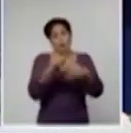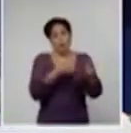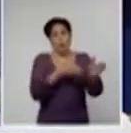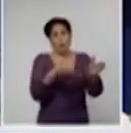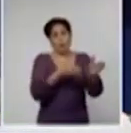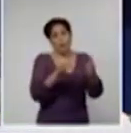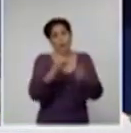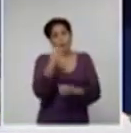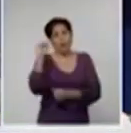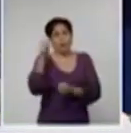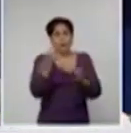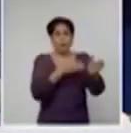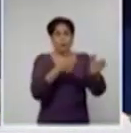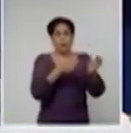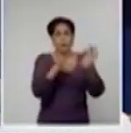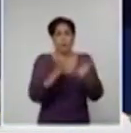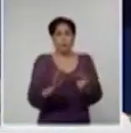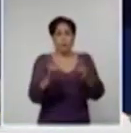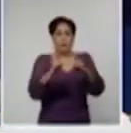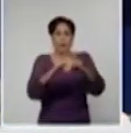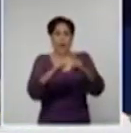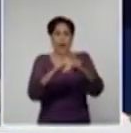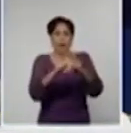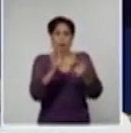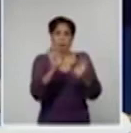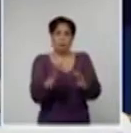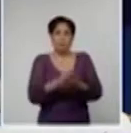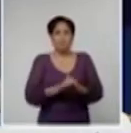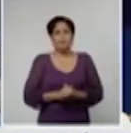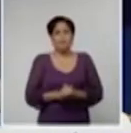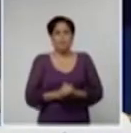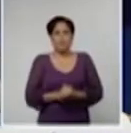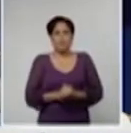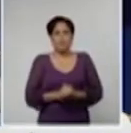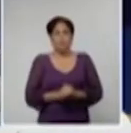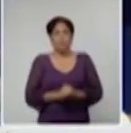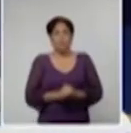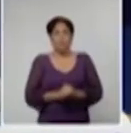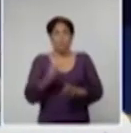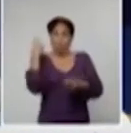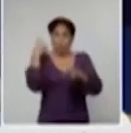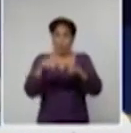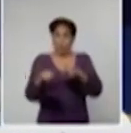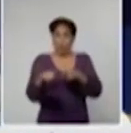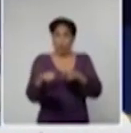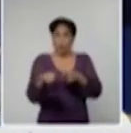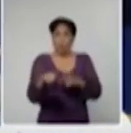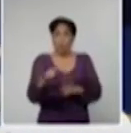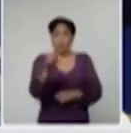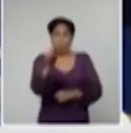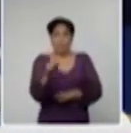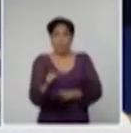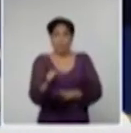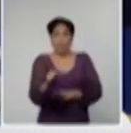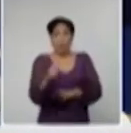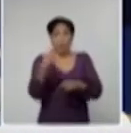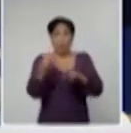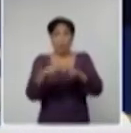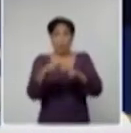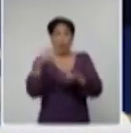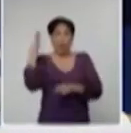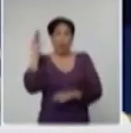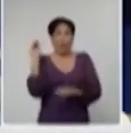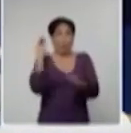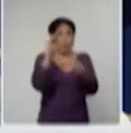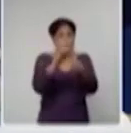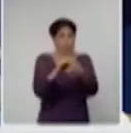some symptoms, or at least with certain risks of the disease. This case is from